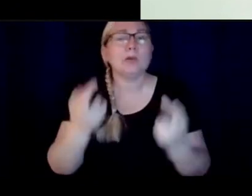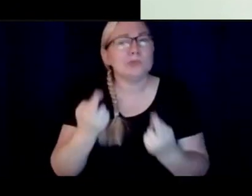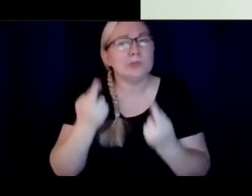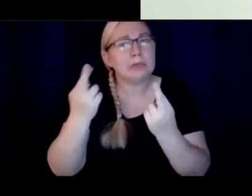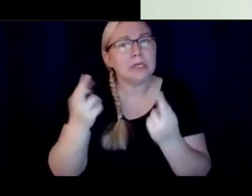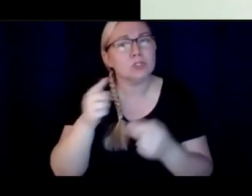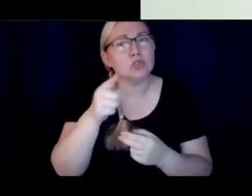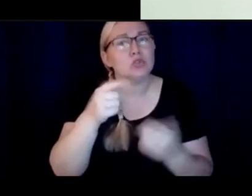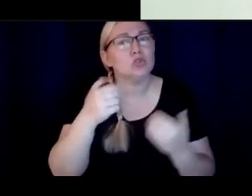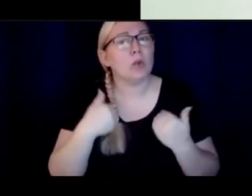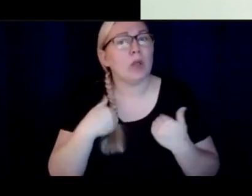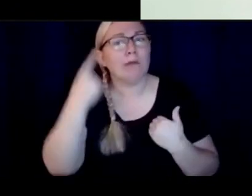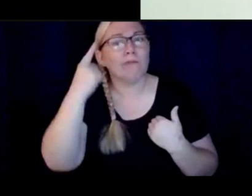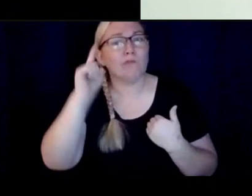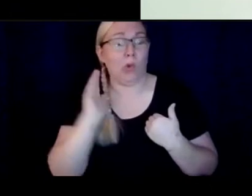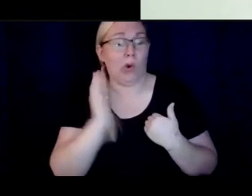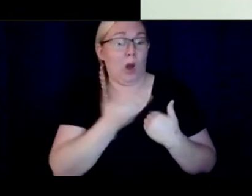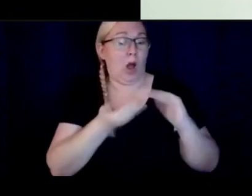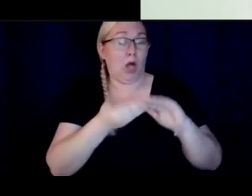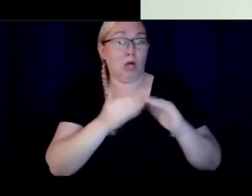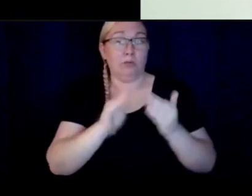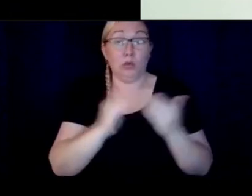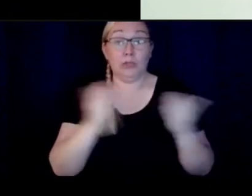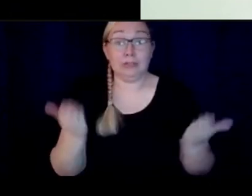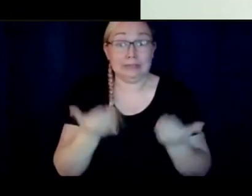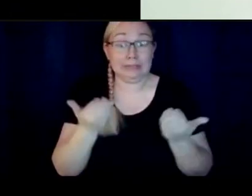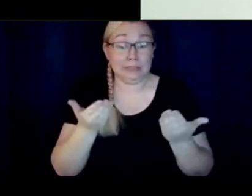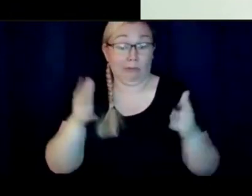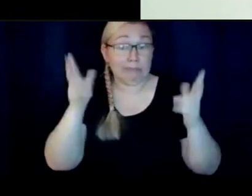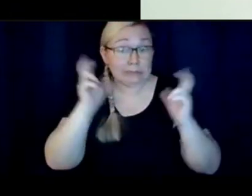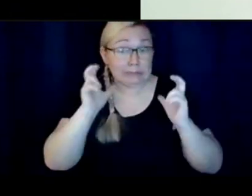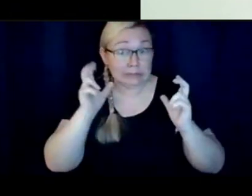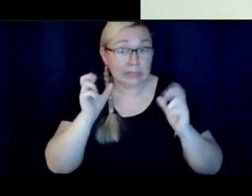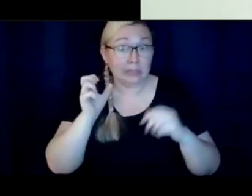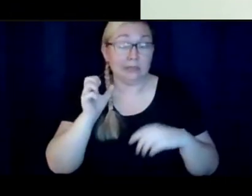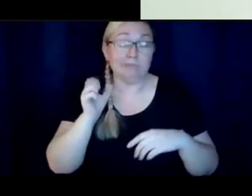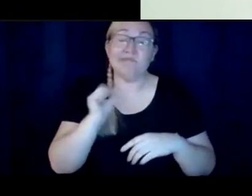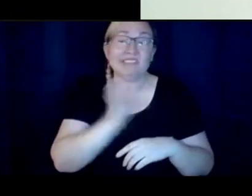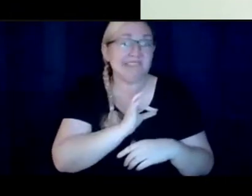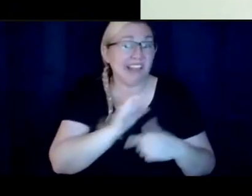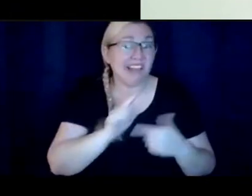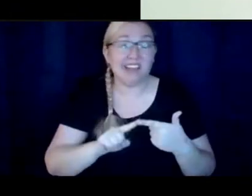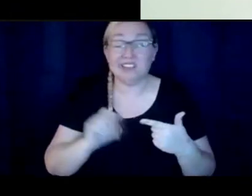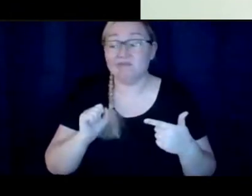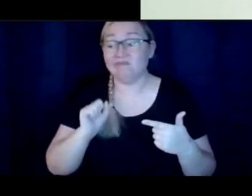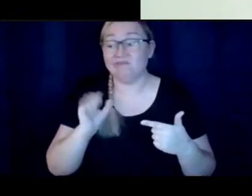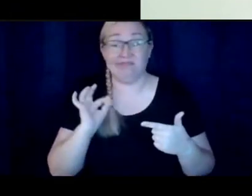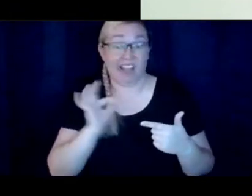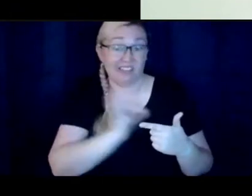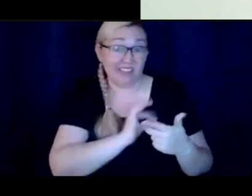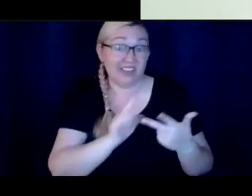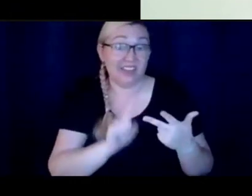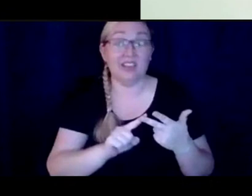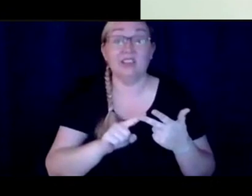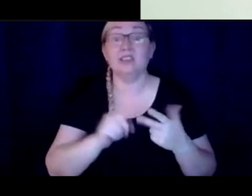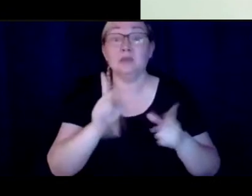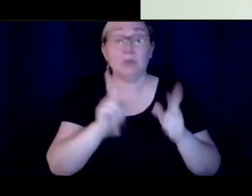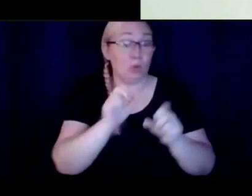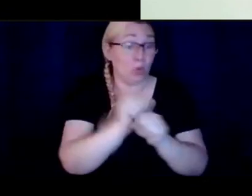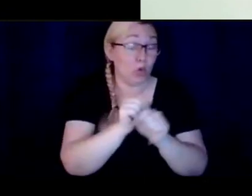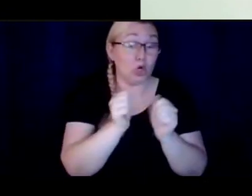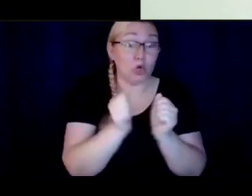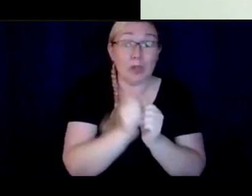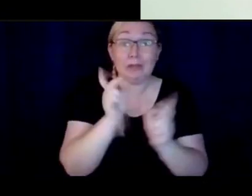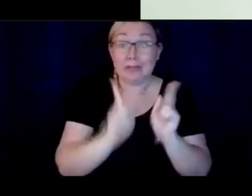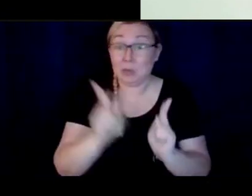recommendations do you have for maybe our community members listening in, or staff or faculty that work with people with disabilities? What